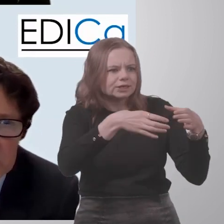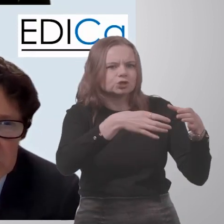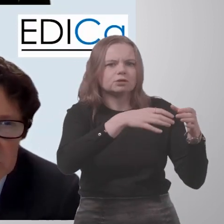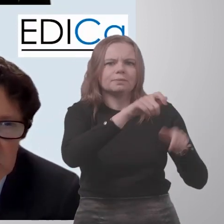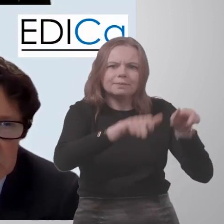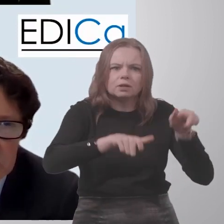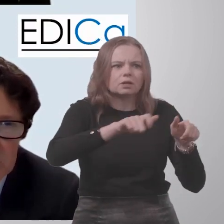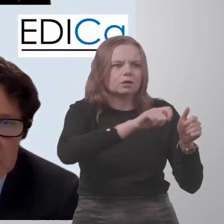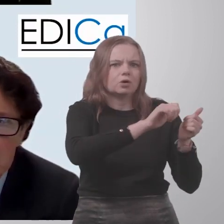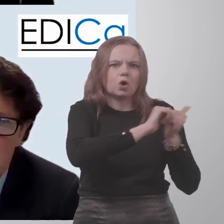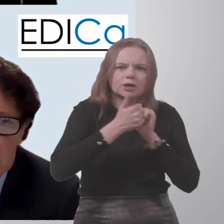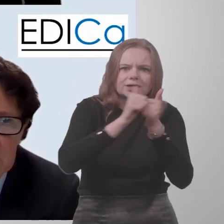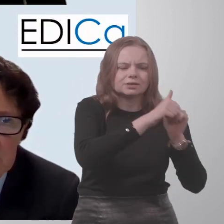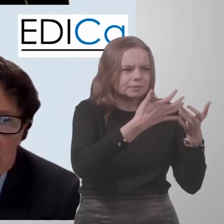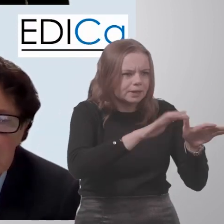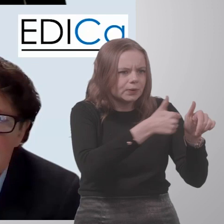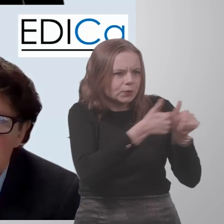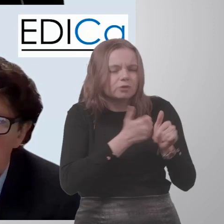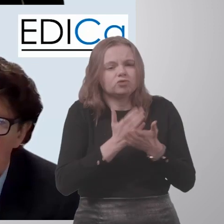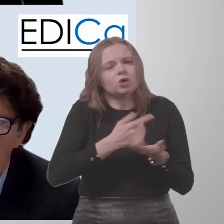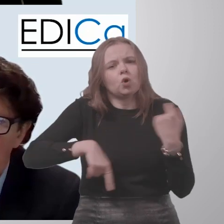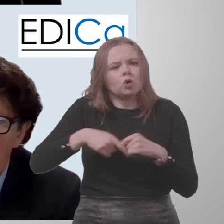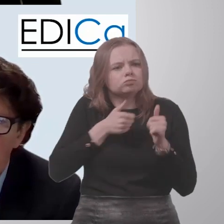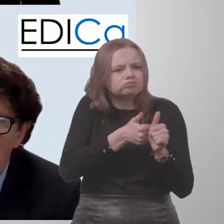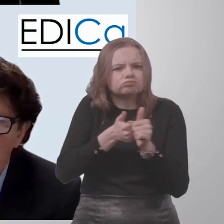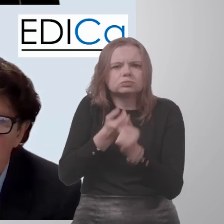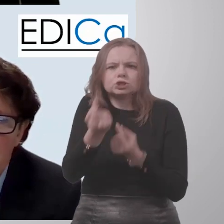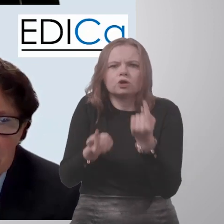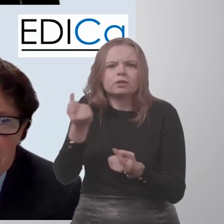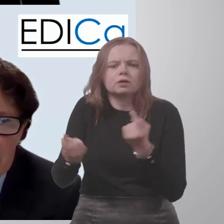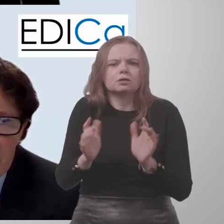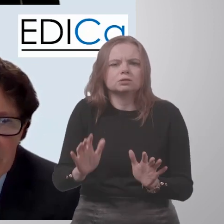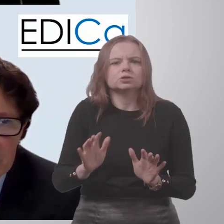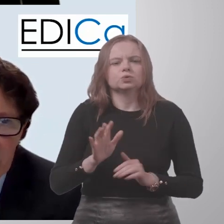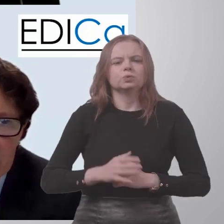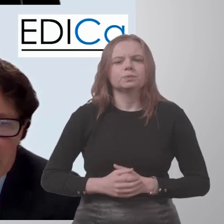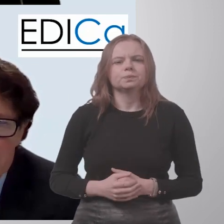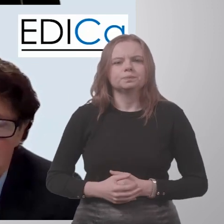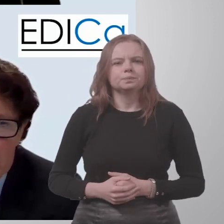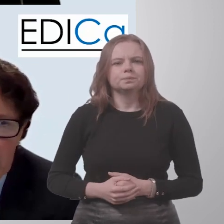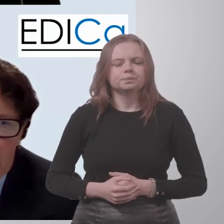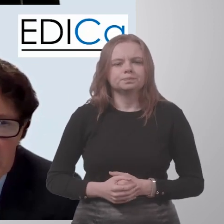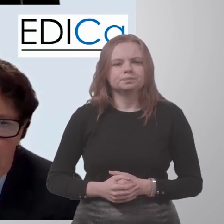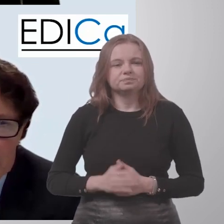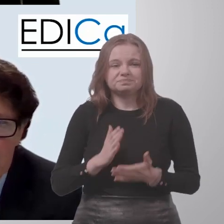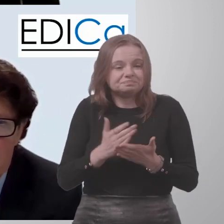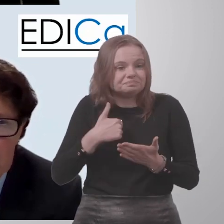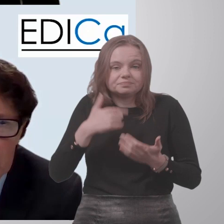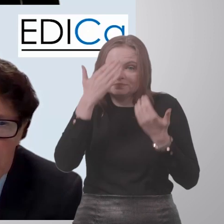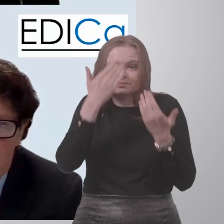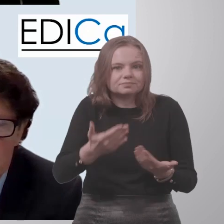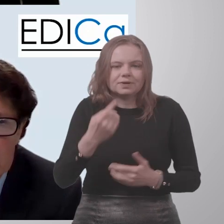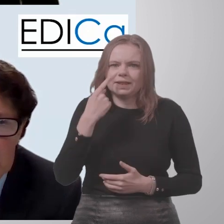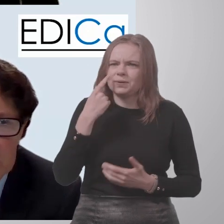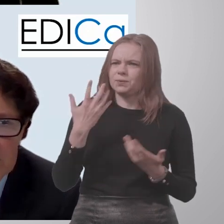We all stand on the shoulders of giants to some extent, so to speak. Yeah, I don't know. I think it's a funny thing with academics. I'm not